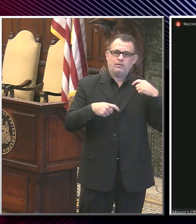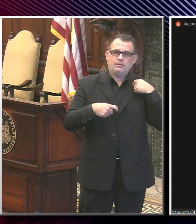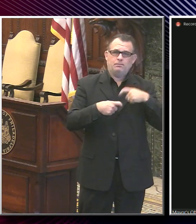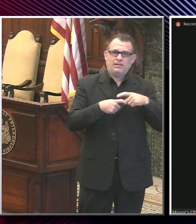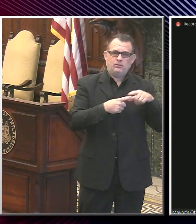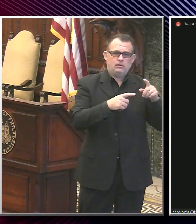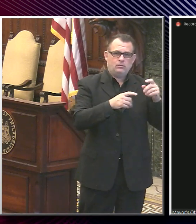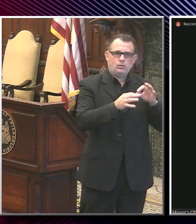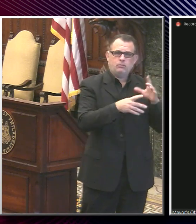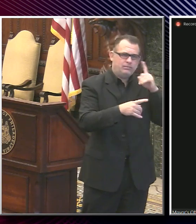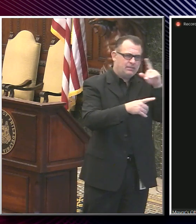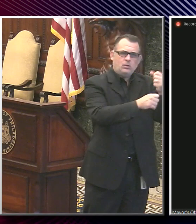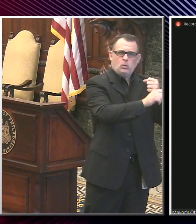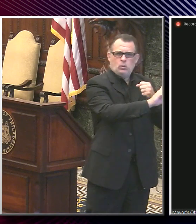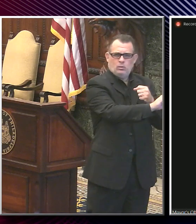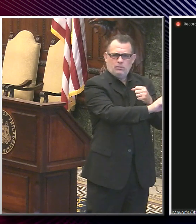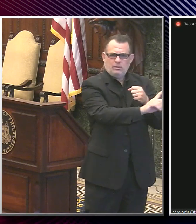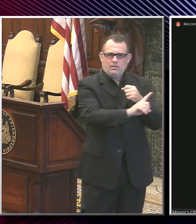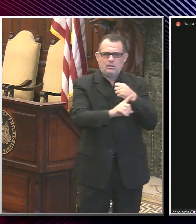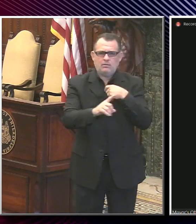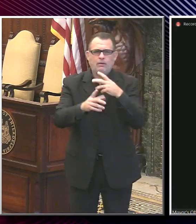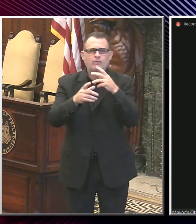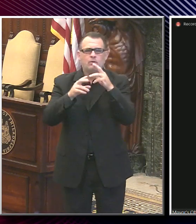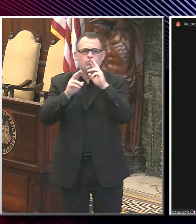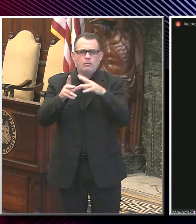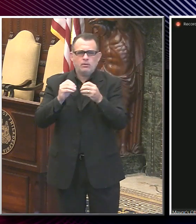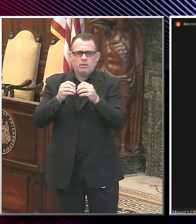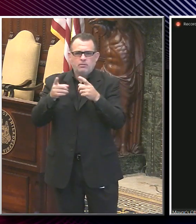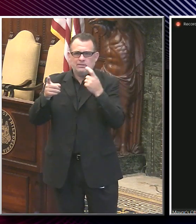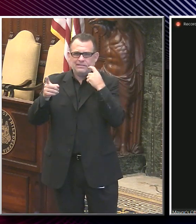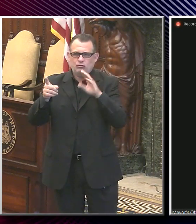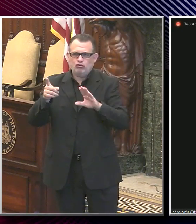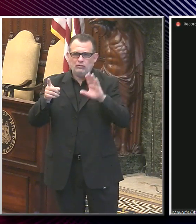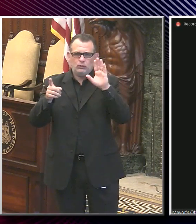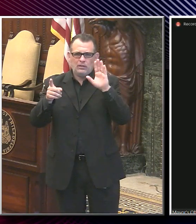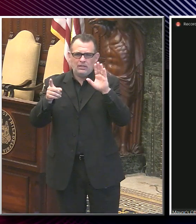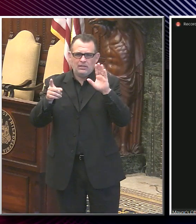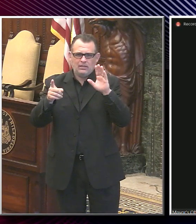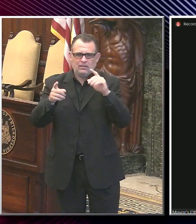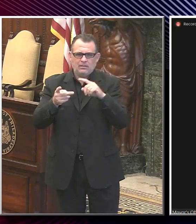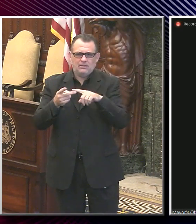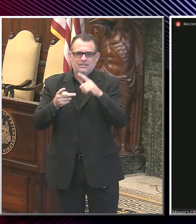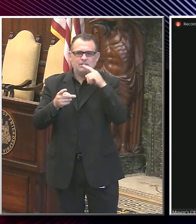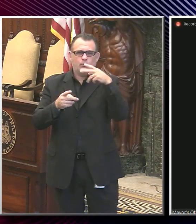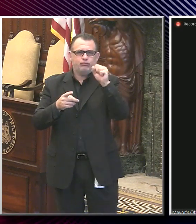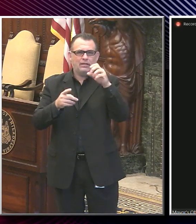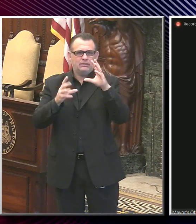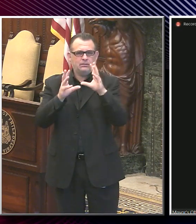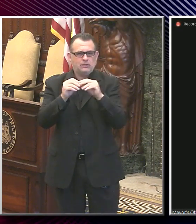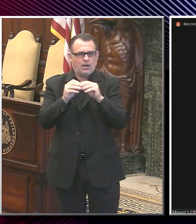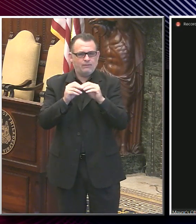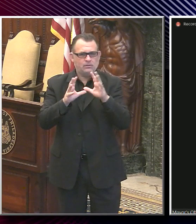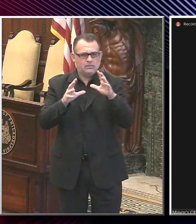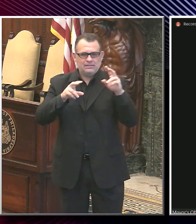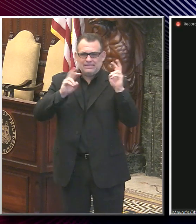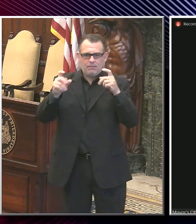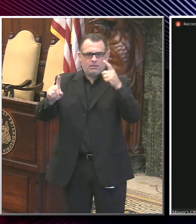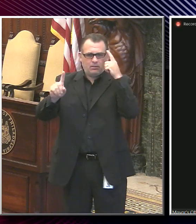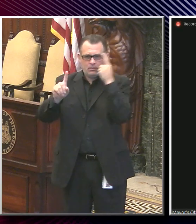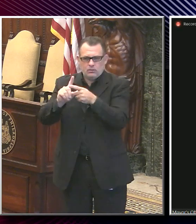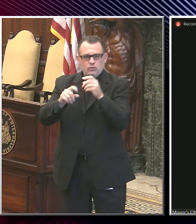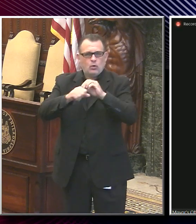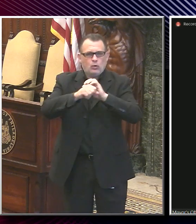folks, since we already have a large number of reporters with their hands raised, that this press briefing is primarily on topics related to